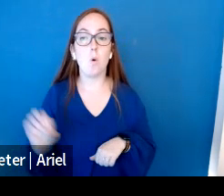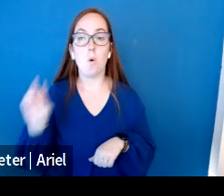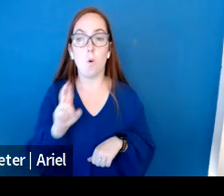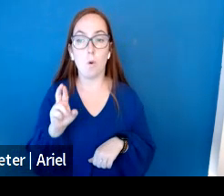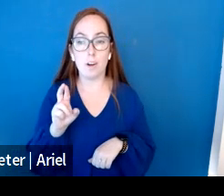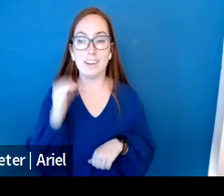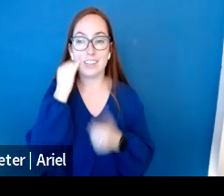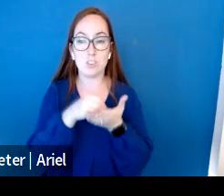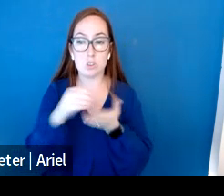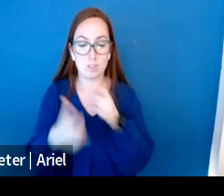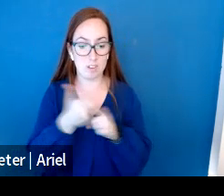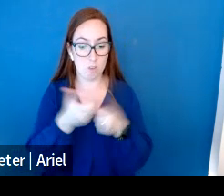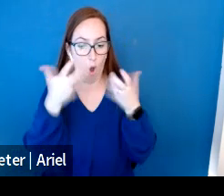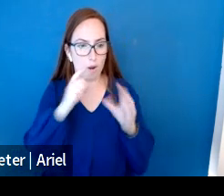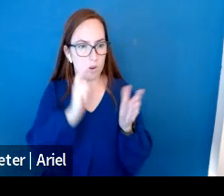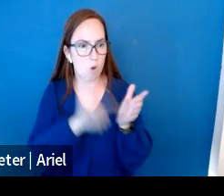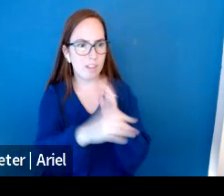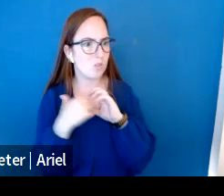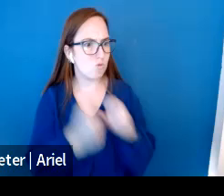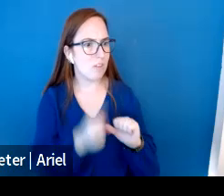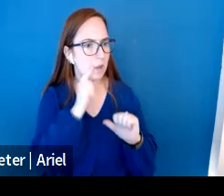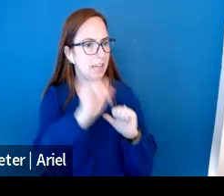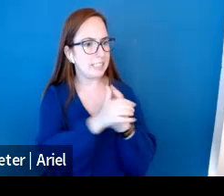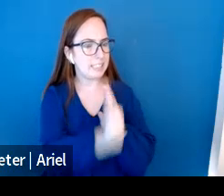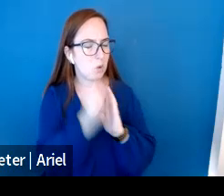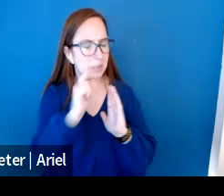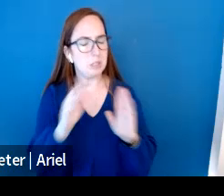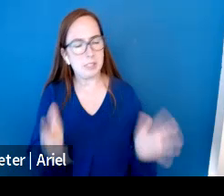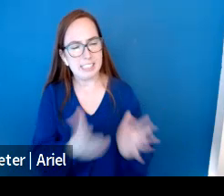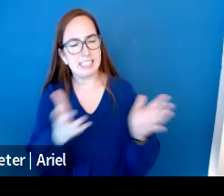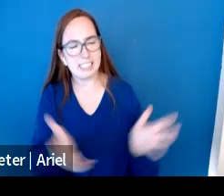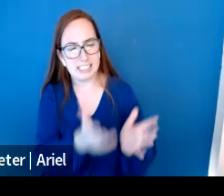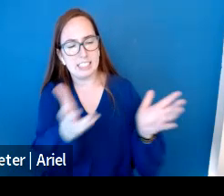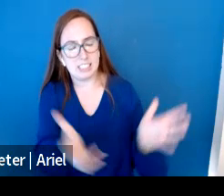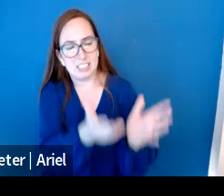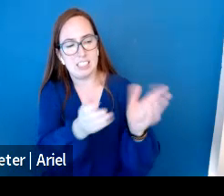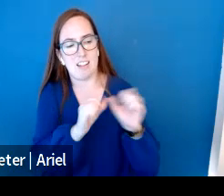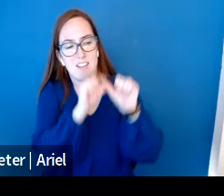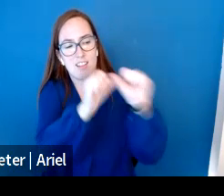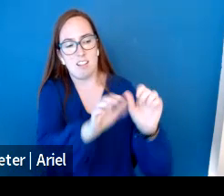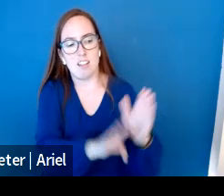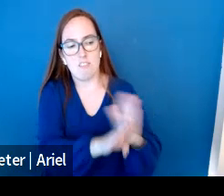the students already are showing strength in to further develop their well-being.